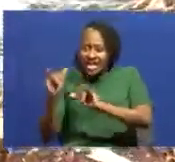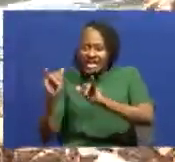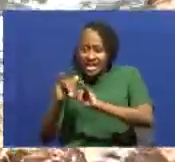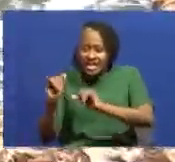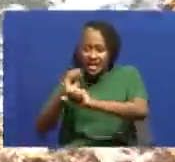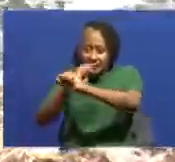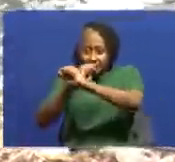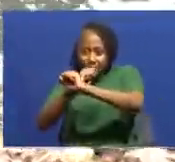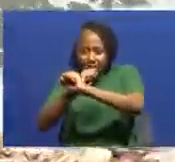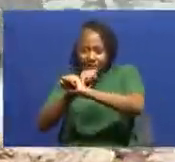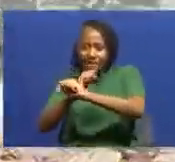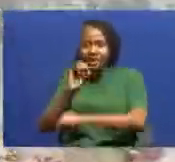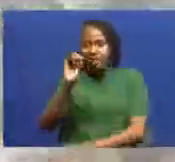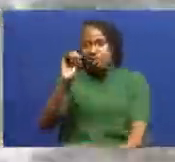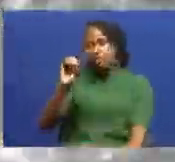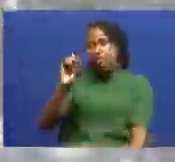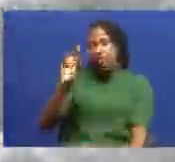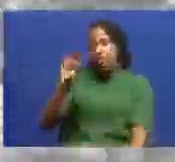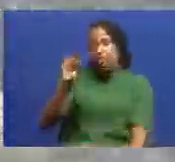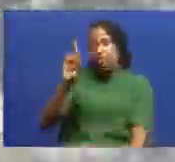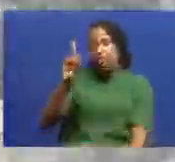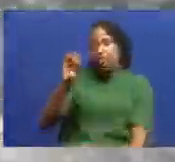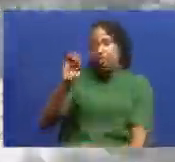source at Ondiri.